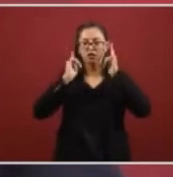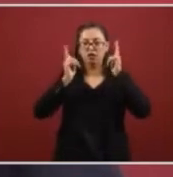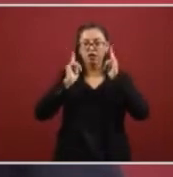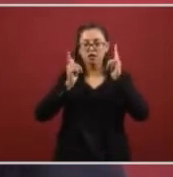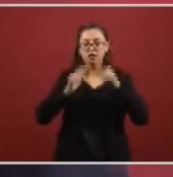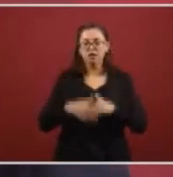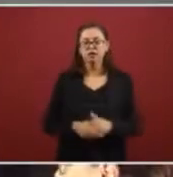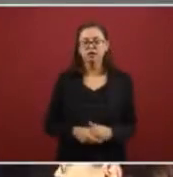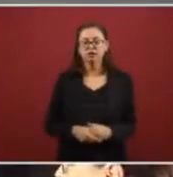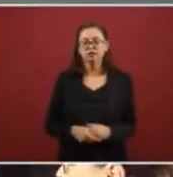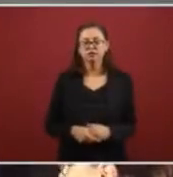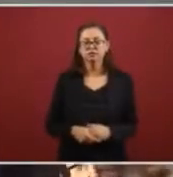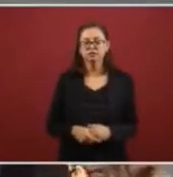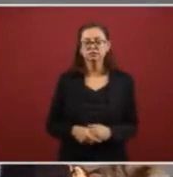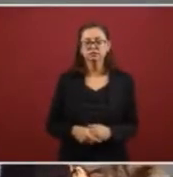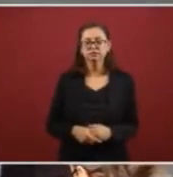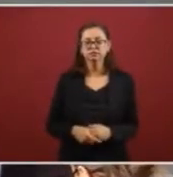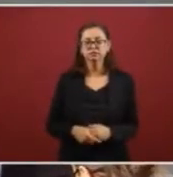can do it.